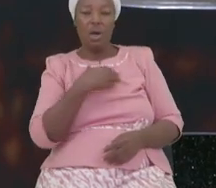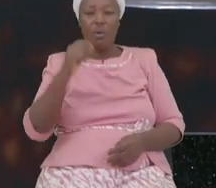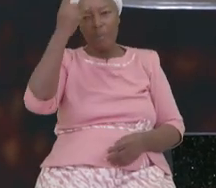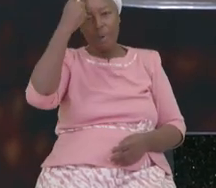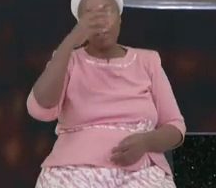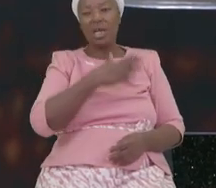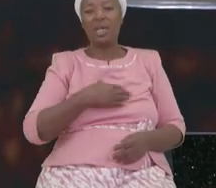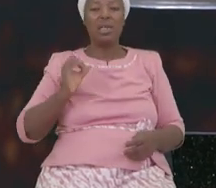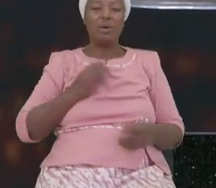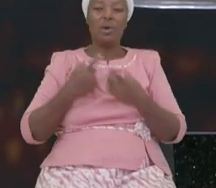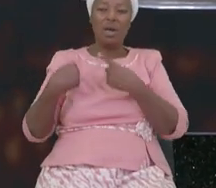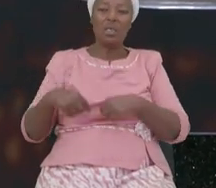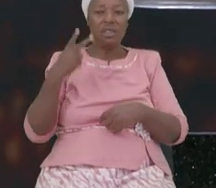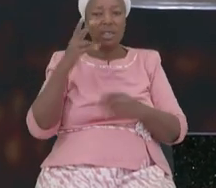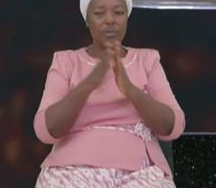Look at